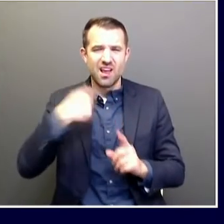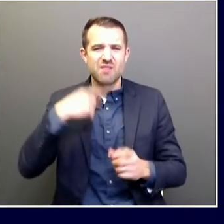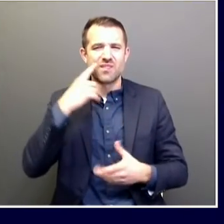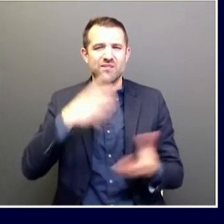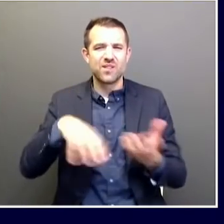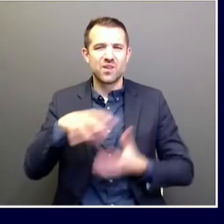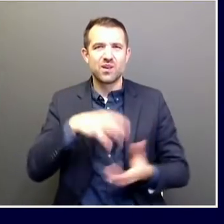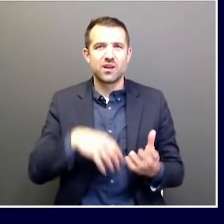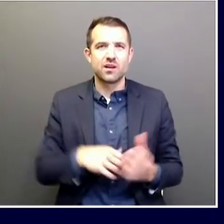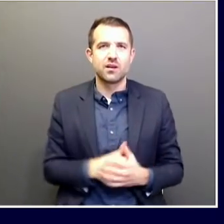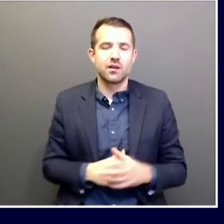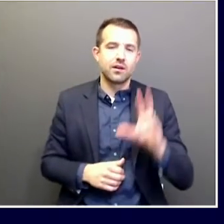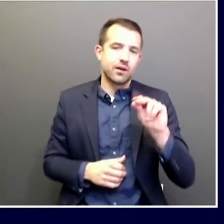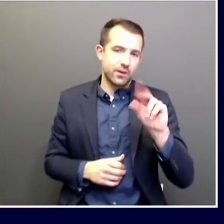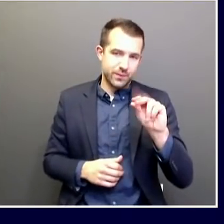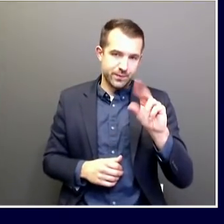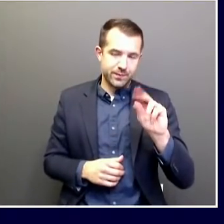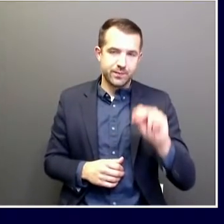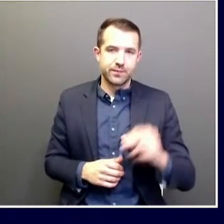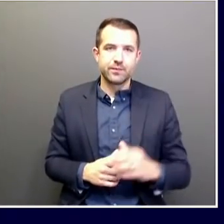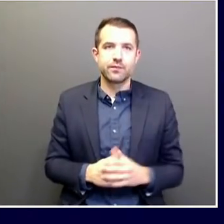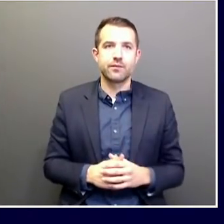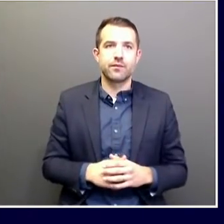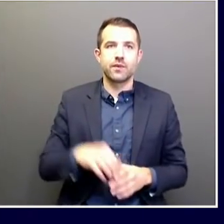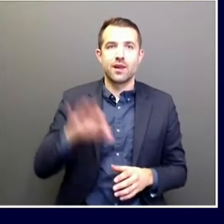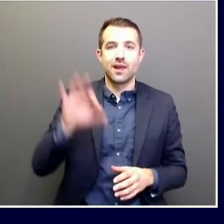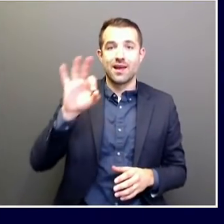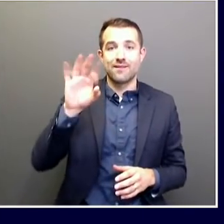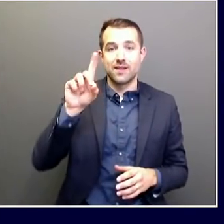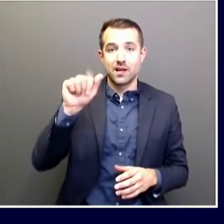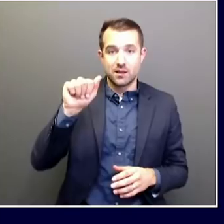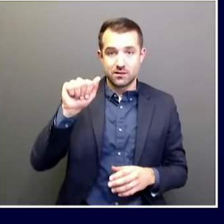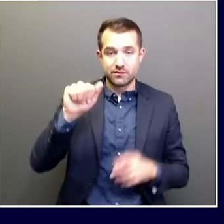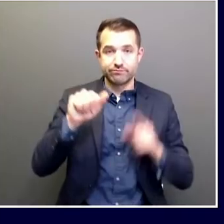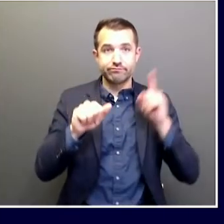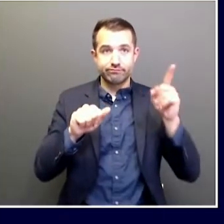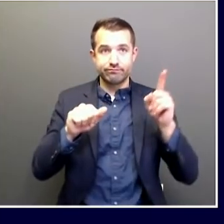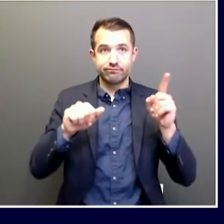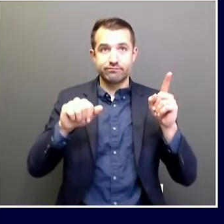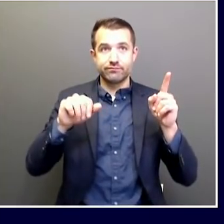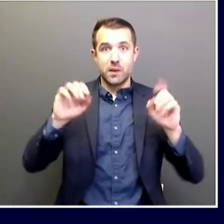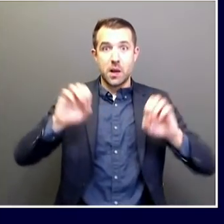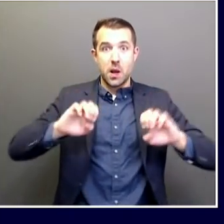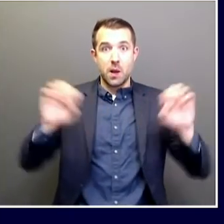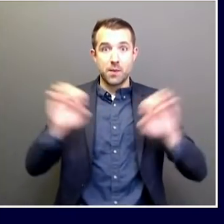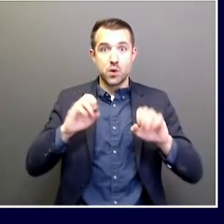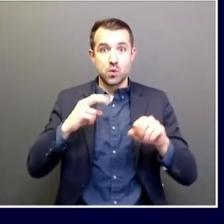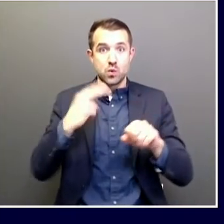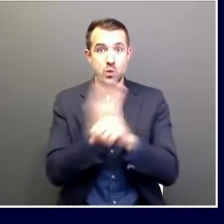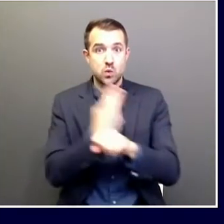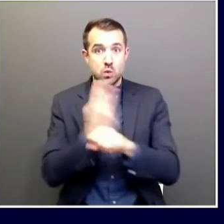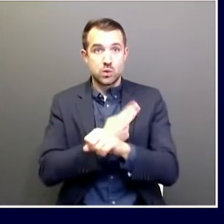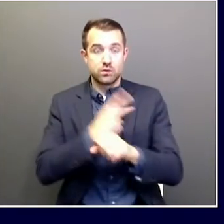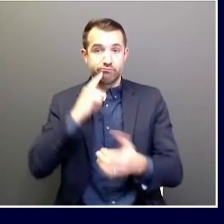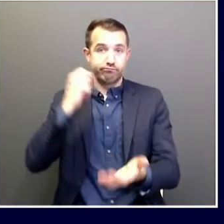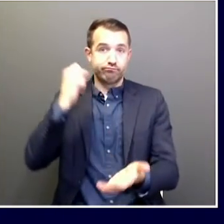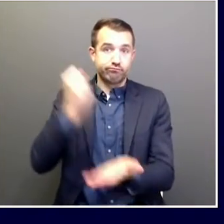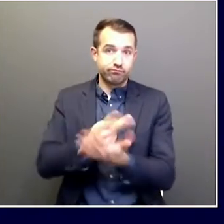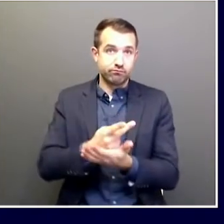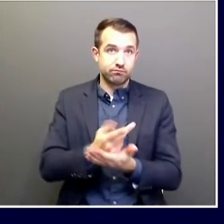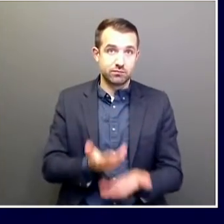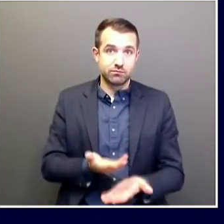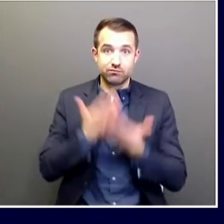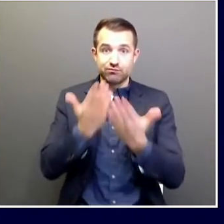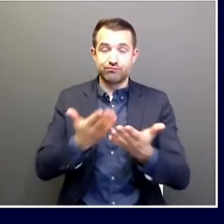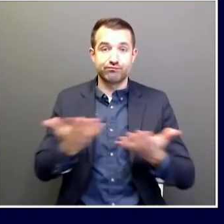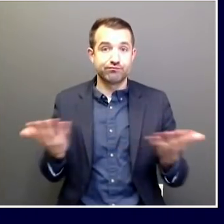FDA, EUA, as well as the CDC recommendation for J&J is that those who got the single shot get a booster of any sort